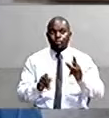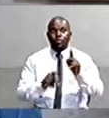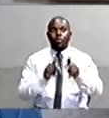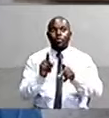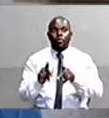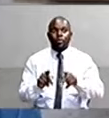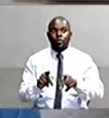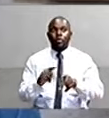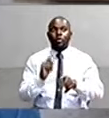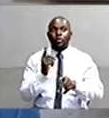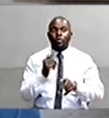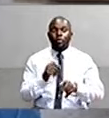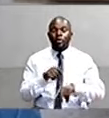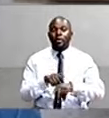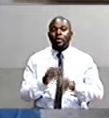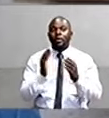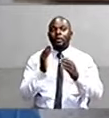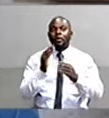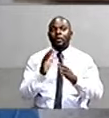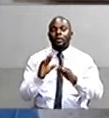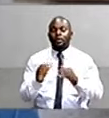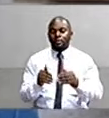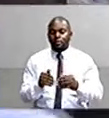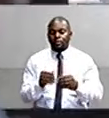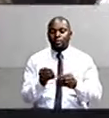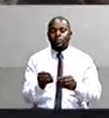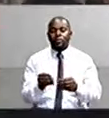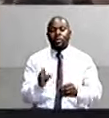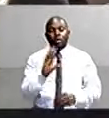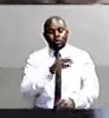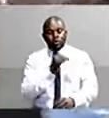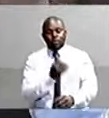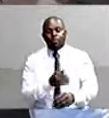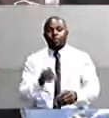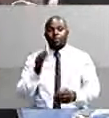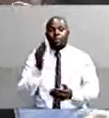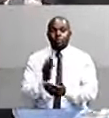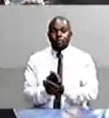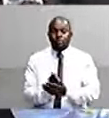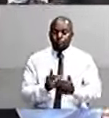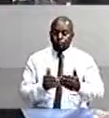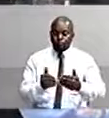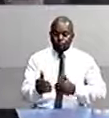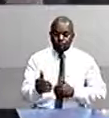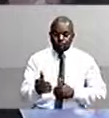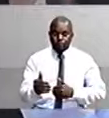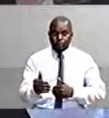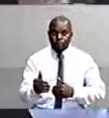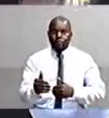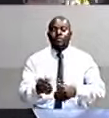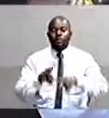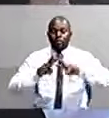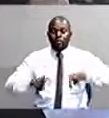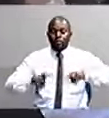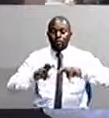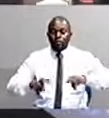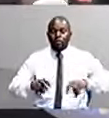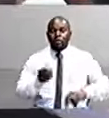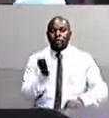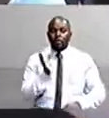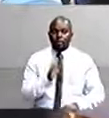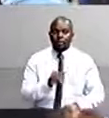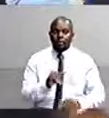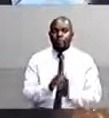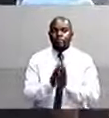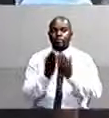who don't follow the guidance as they are. The authority has stopped any further constructions until investigations are complete.